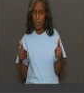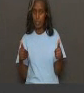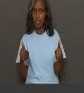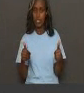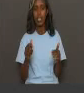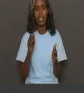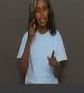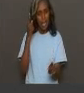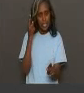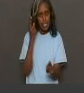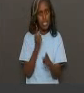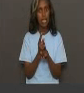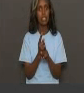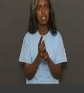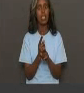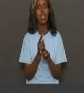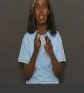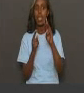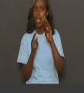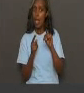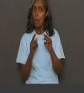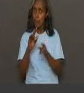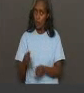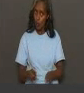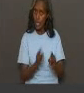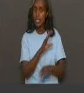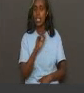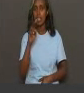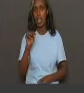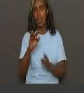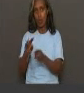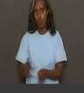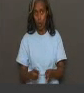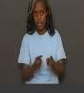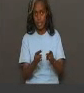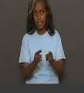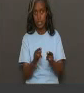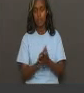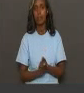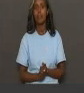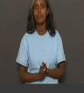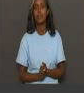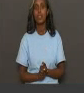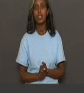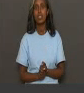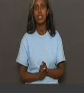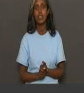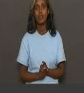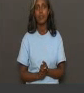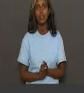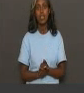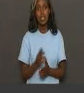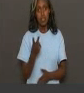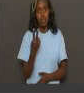in exactly m ways and n ways, then either